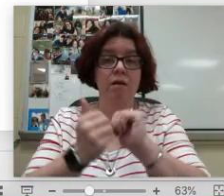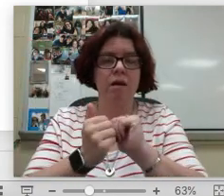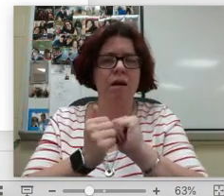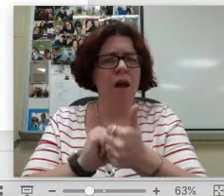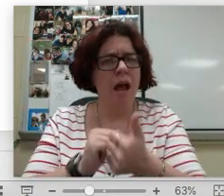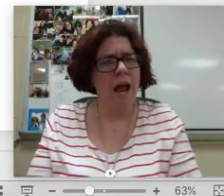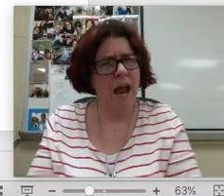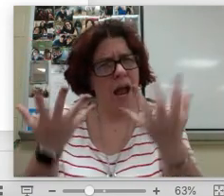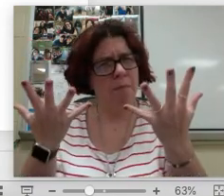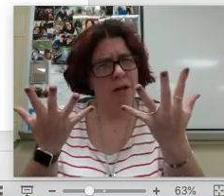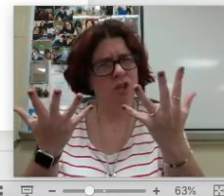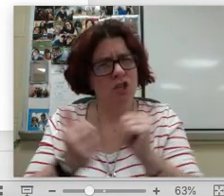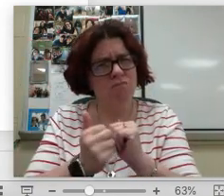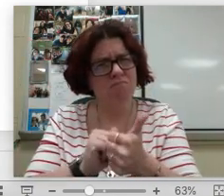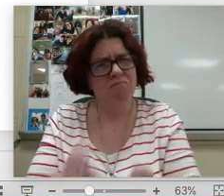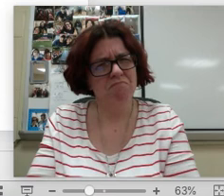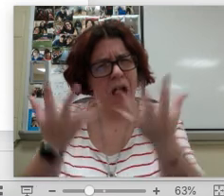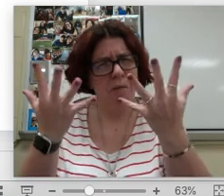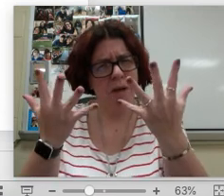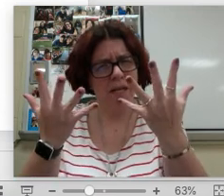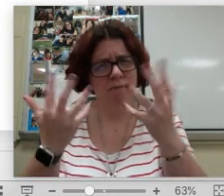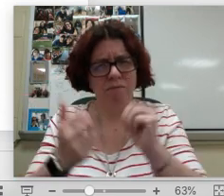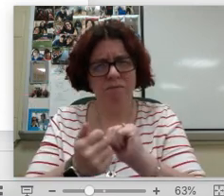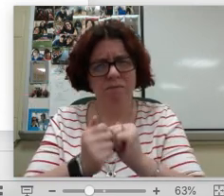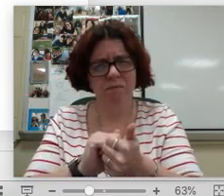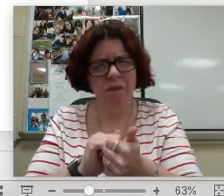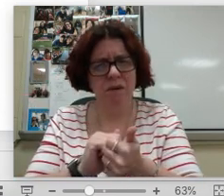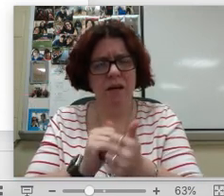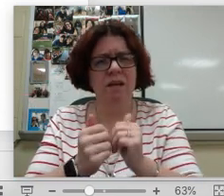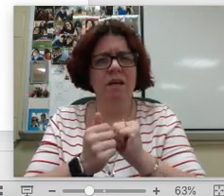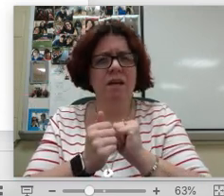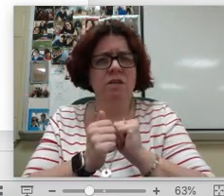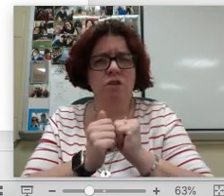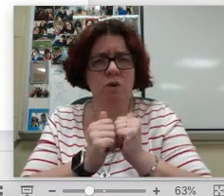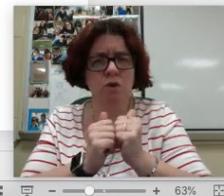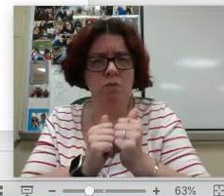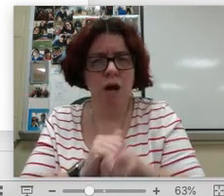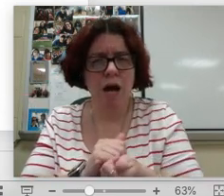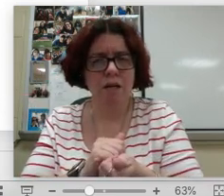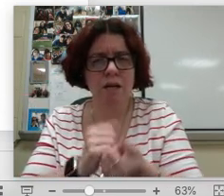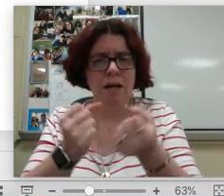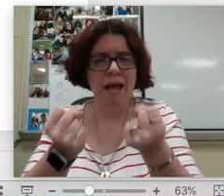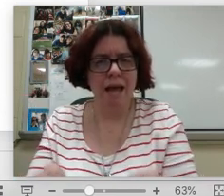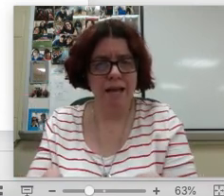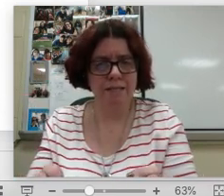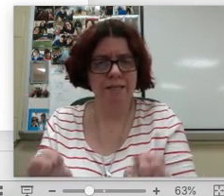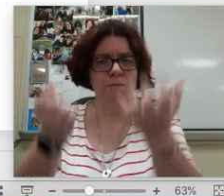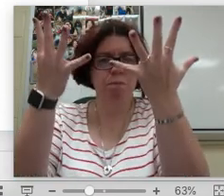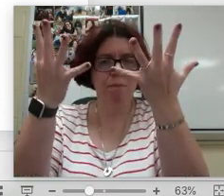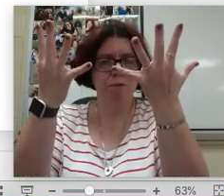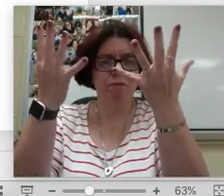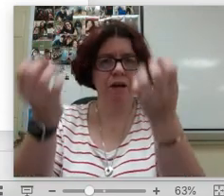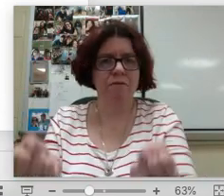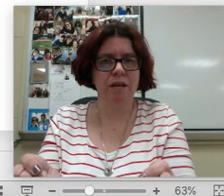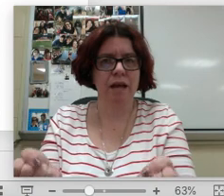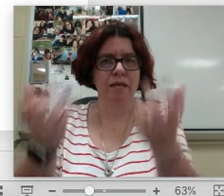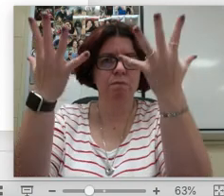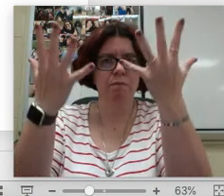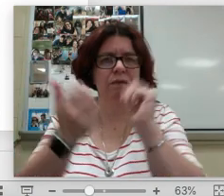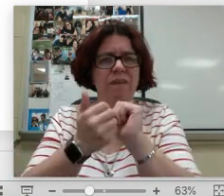air. How much? How many? Okay? So your rock, S's pop to